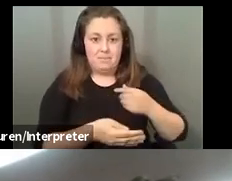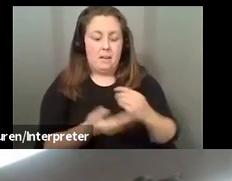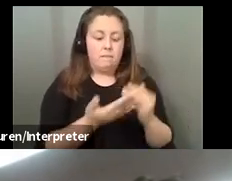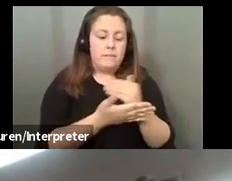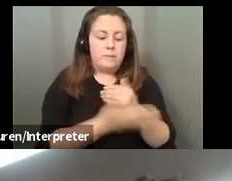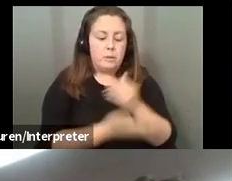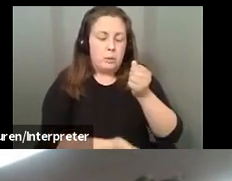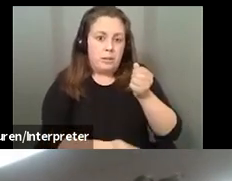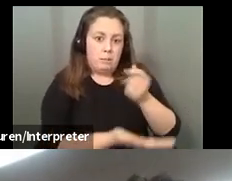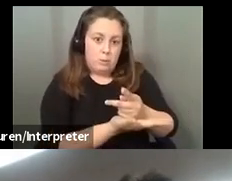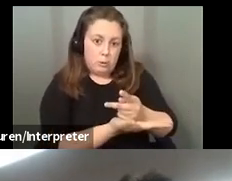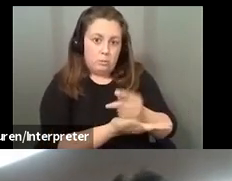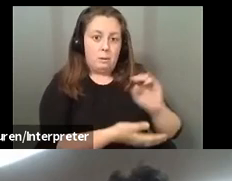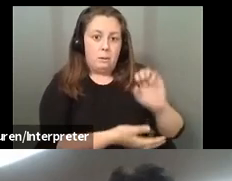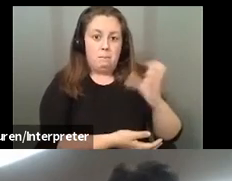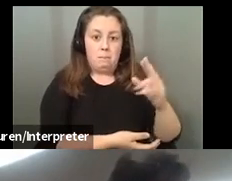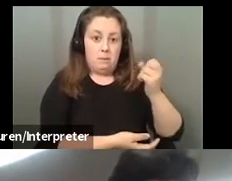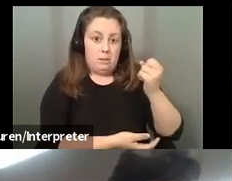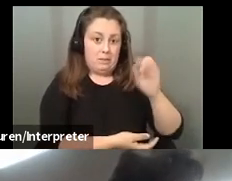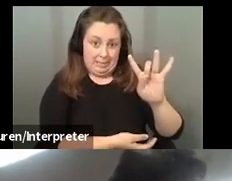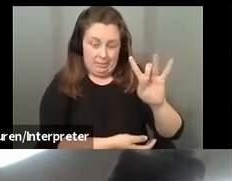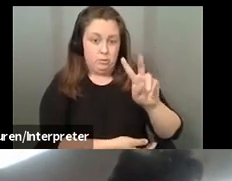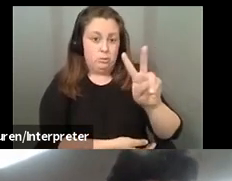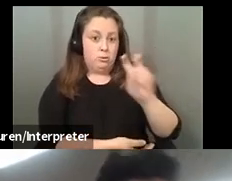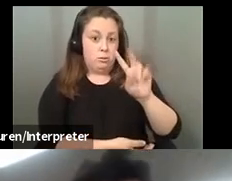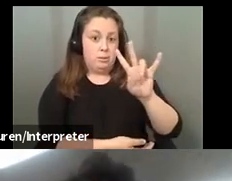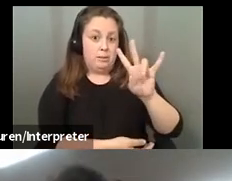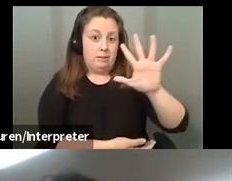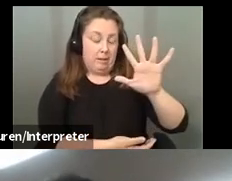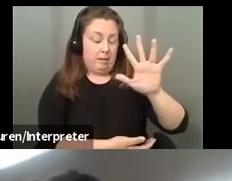expense warrants, March 18th, 2021,